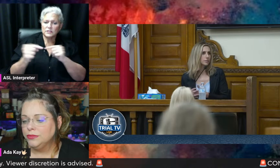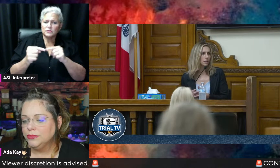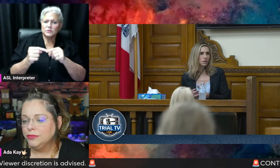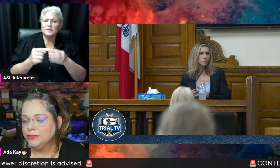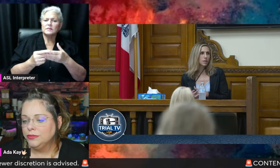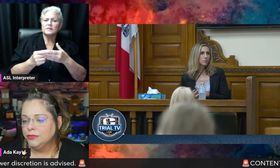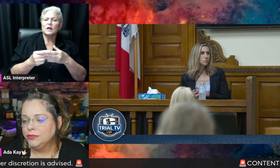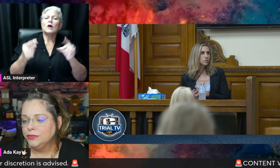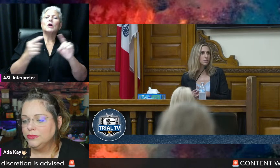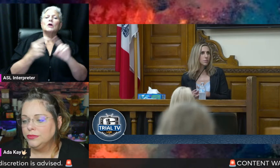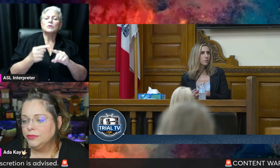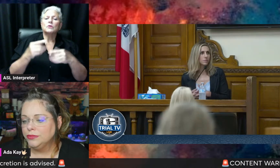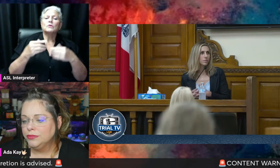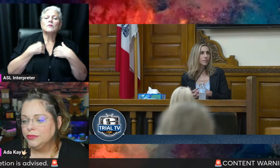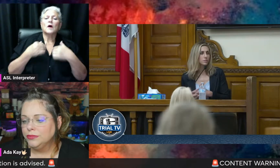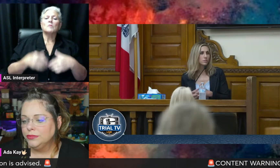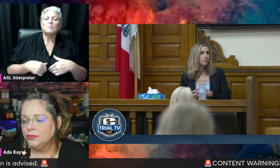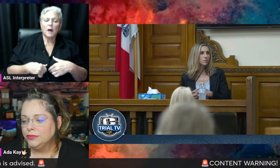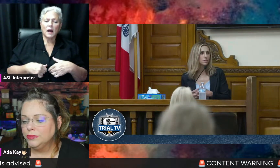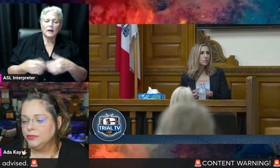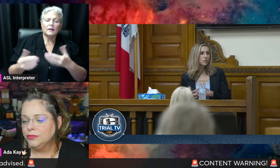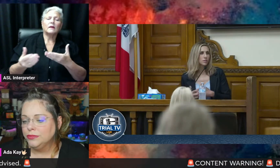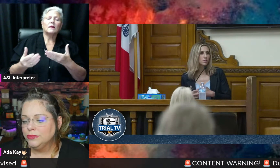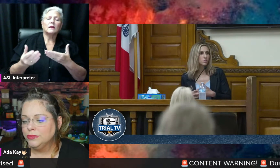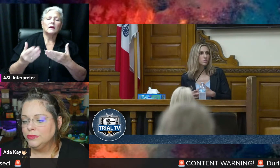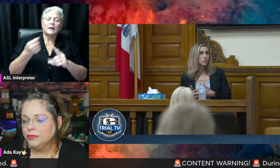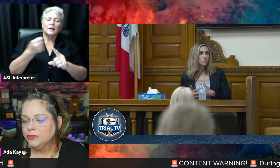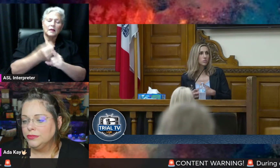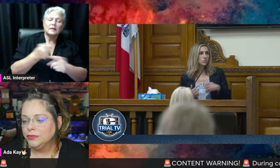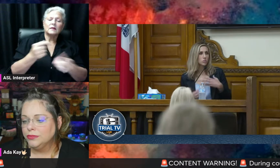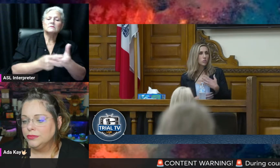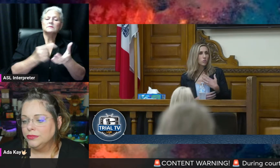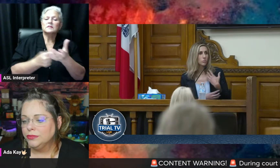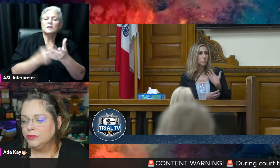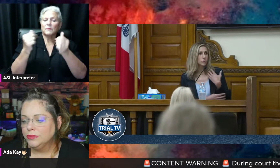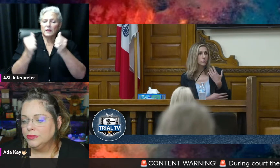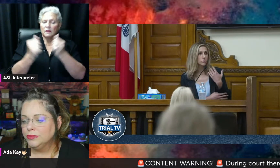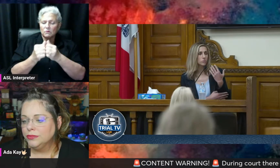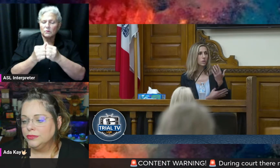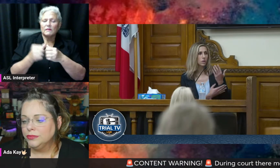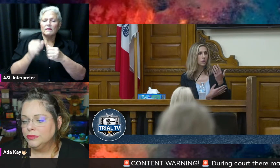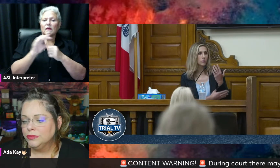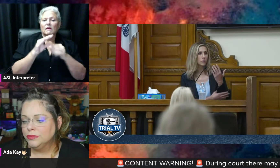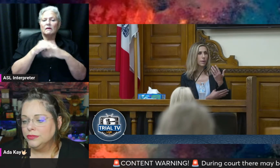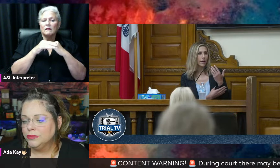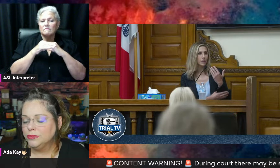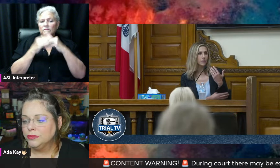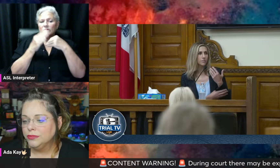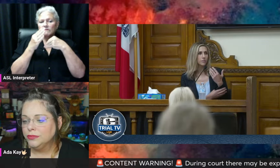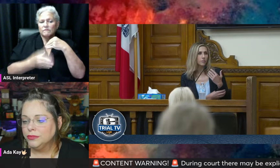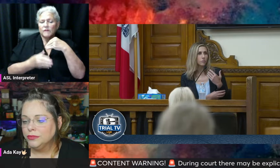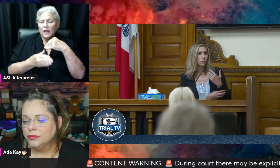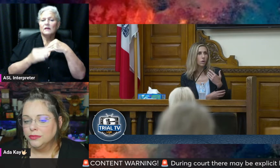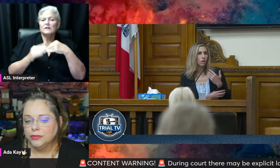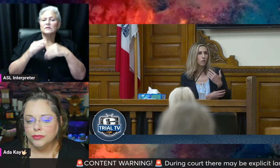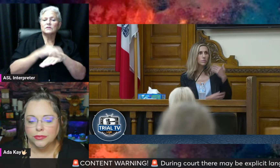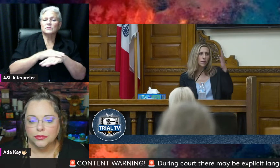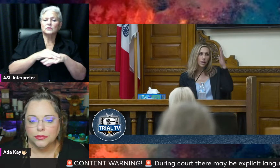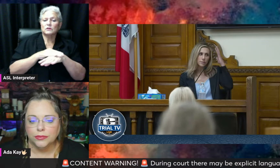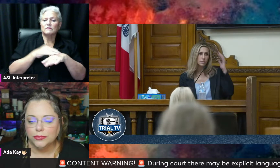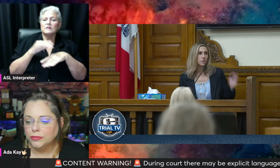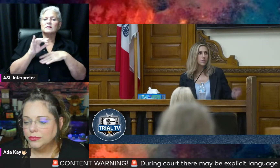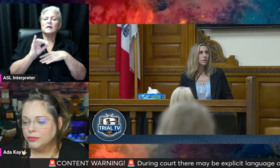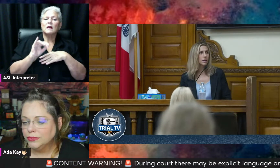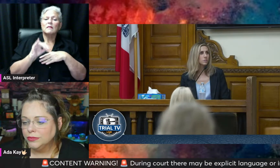body coming into contact with something with a flat surface. There was a contusion or a bruise on the back of the left